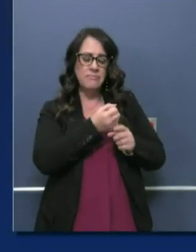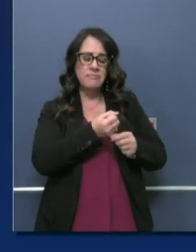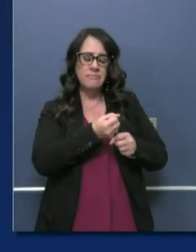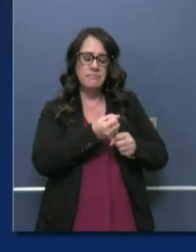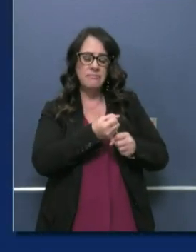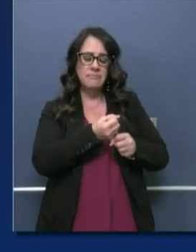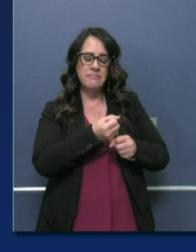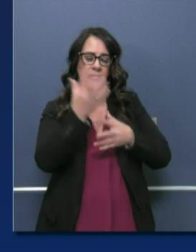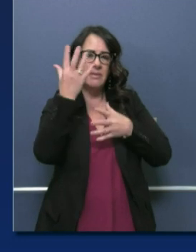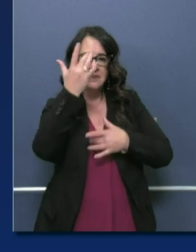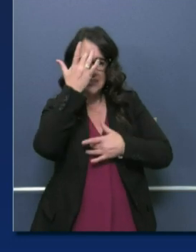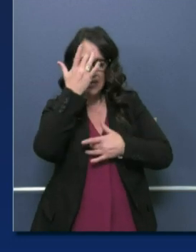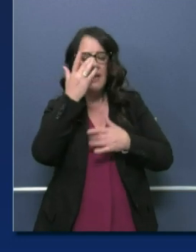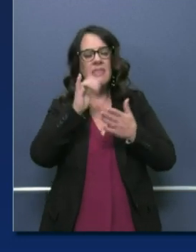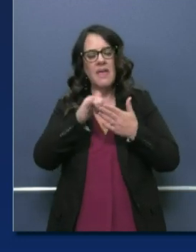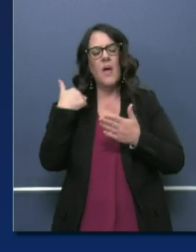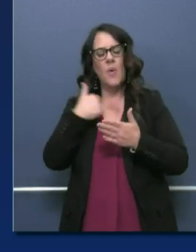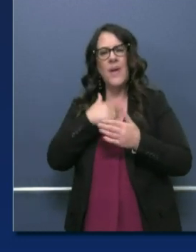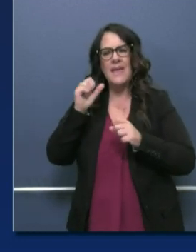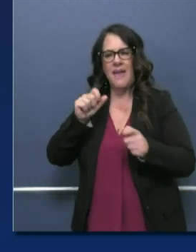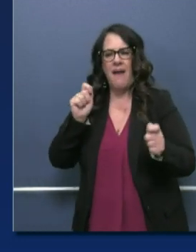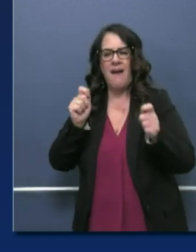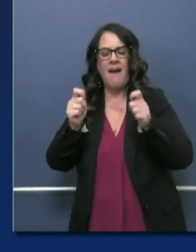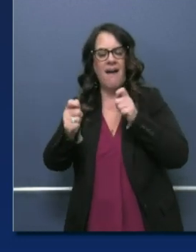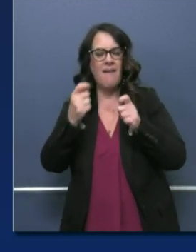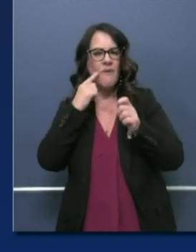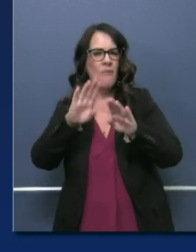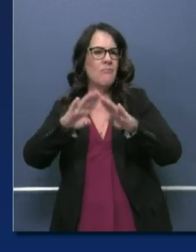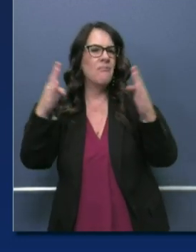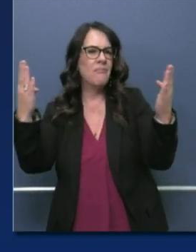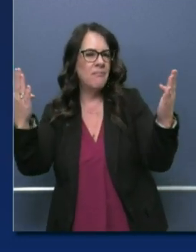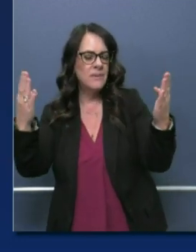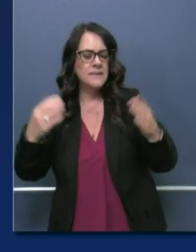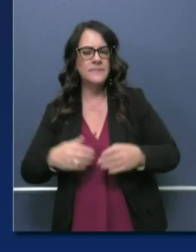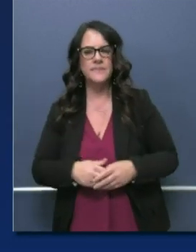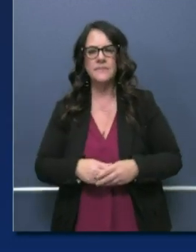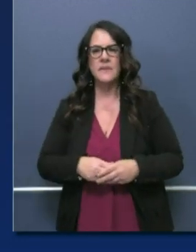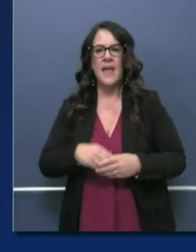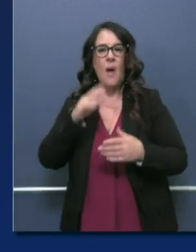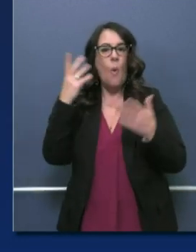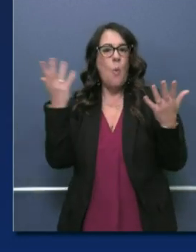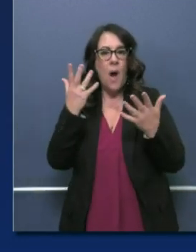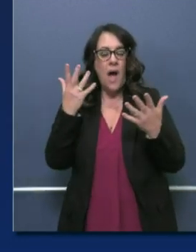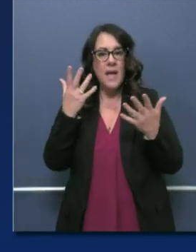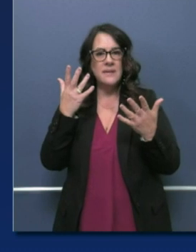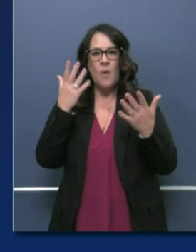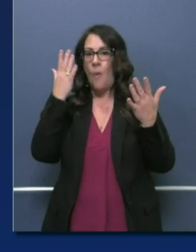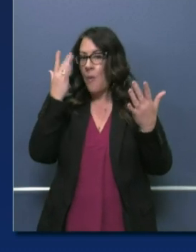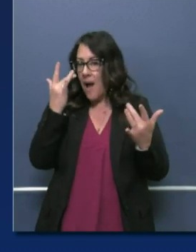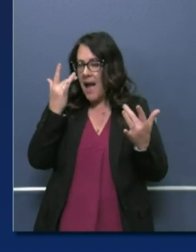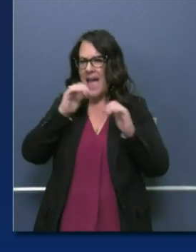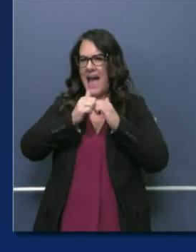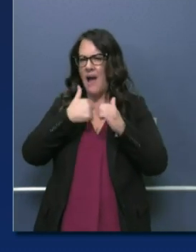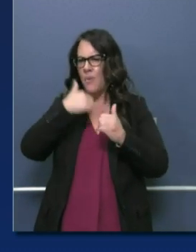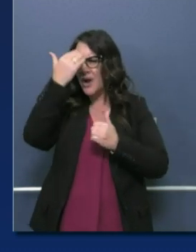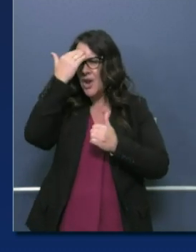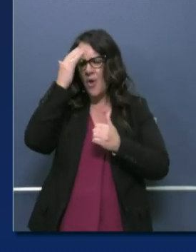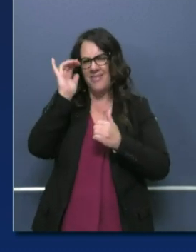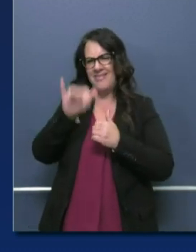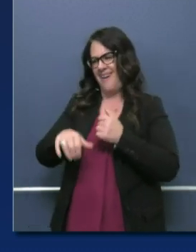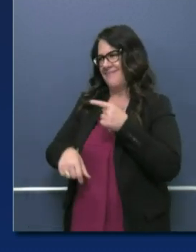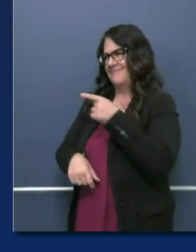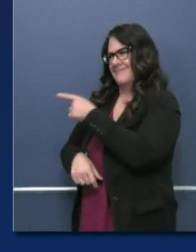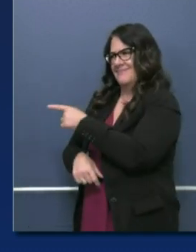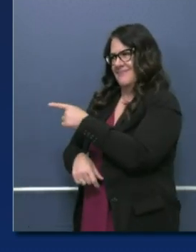now. Here specifically, these are based upon the key indicators that we have always discussed in our roadmap, but there are